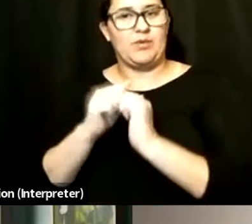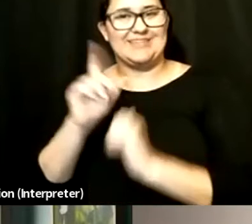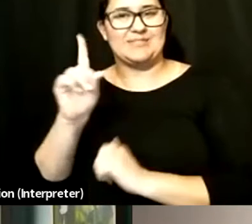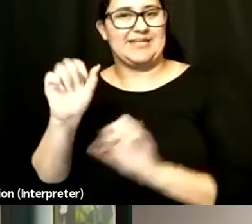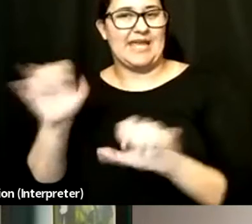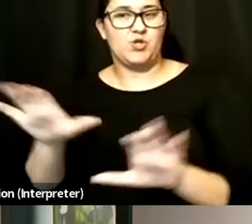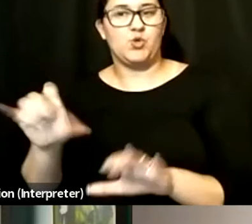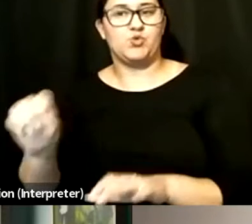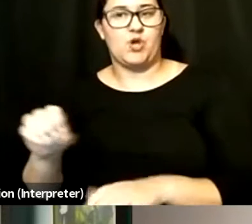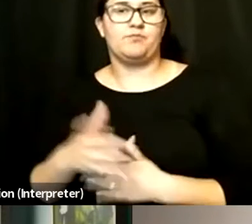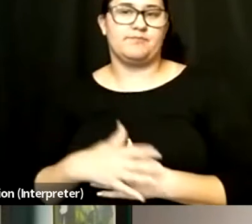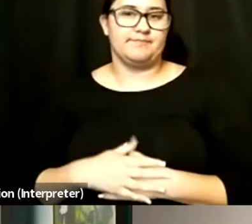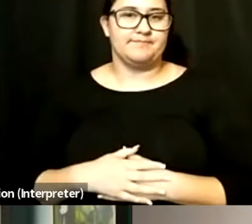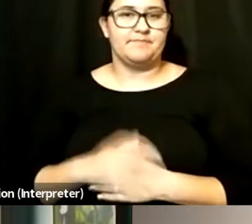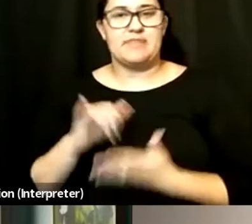force for me.